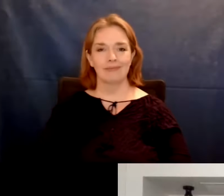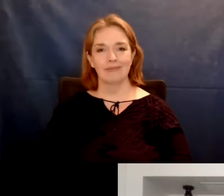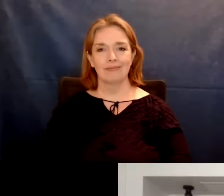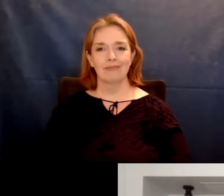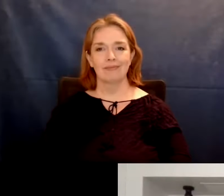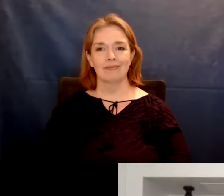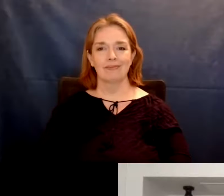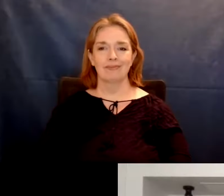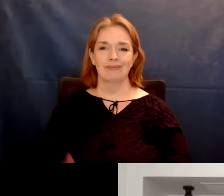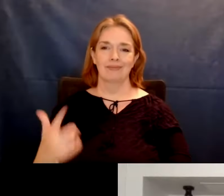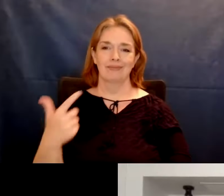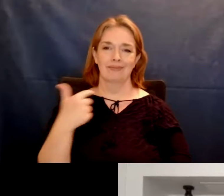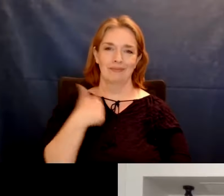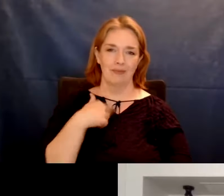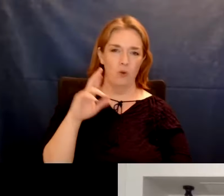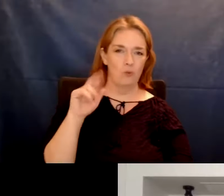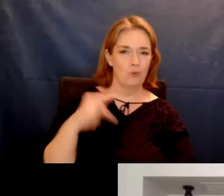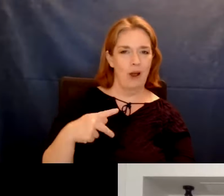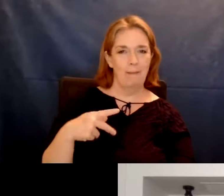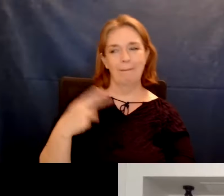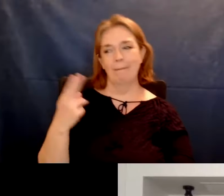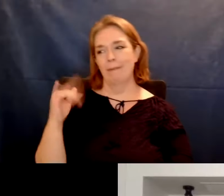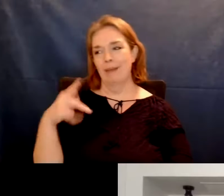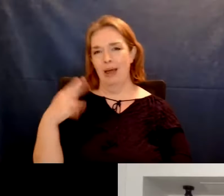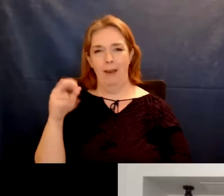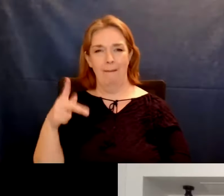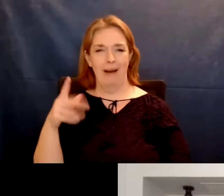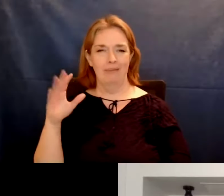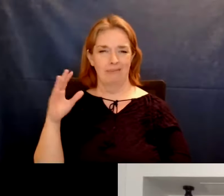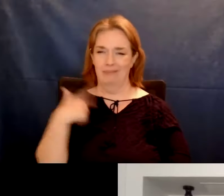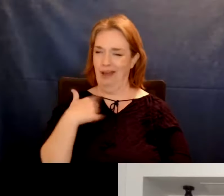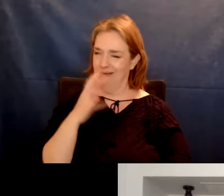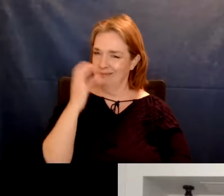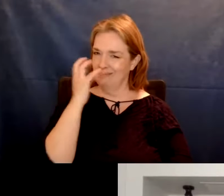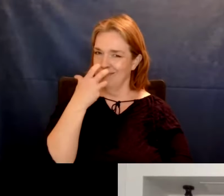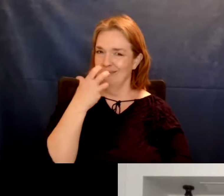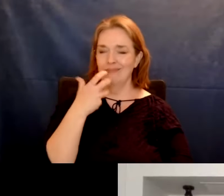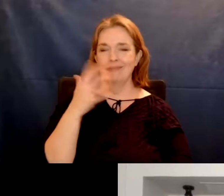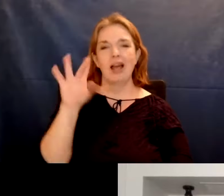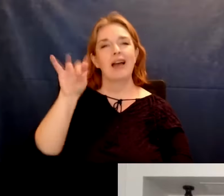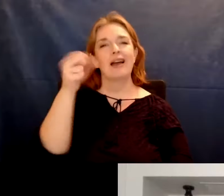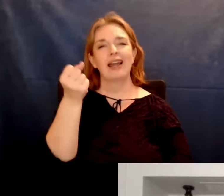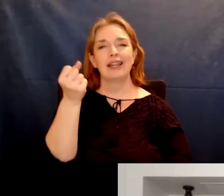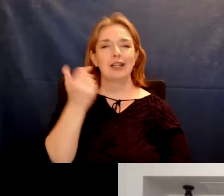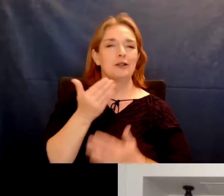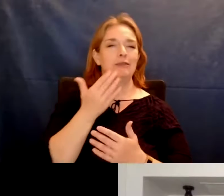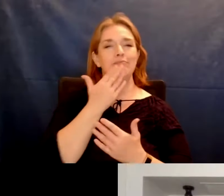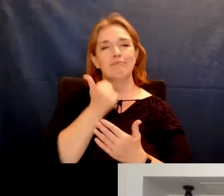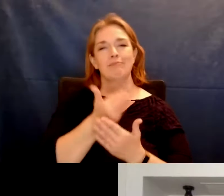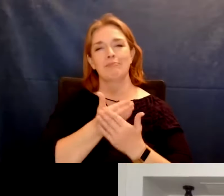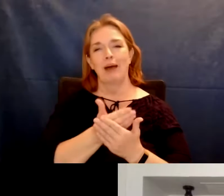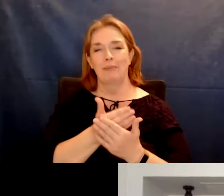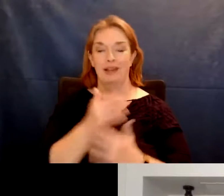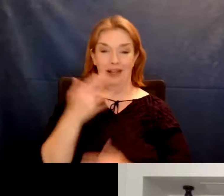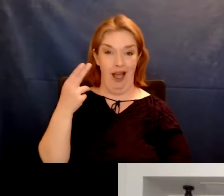I'm a hip hop fan. I'm an '80s baby. We played rap songs in the high school band,